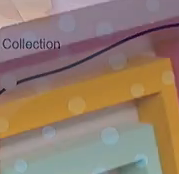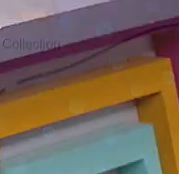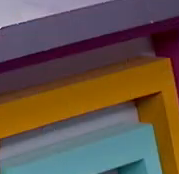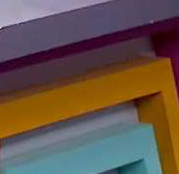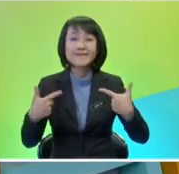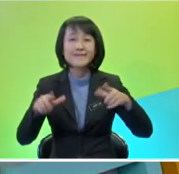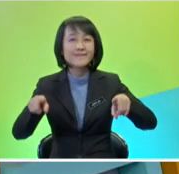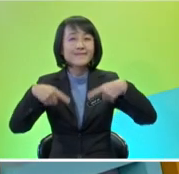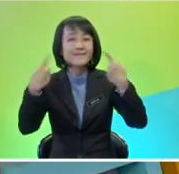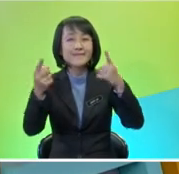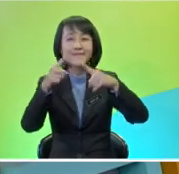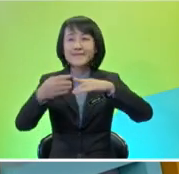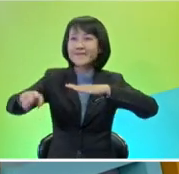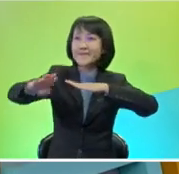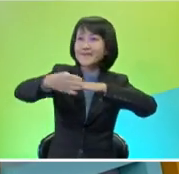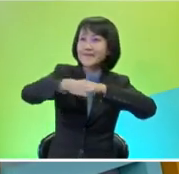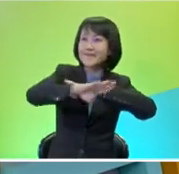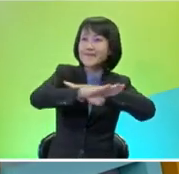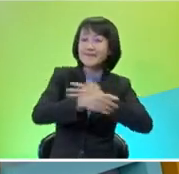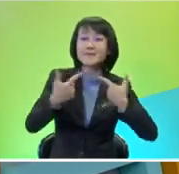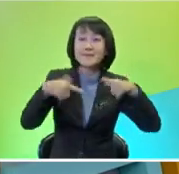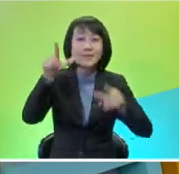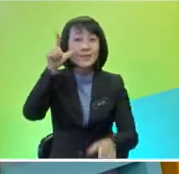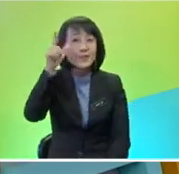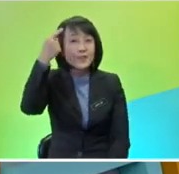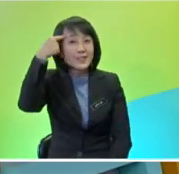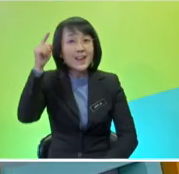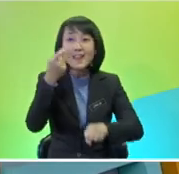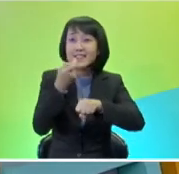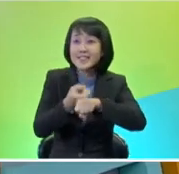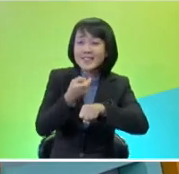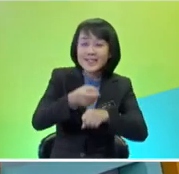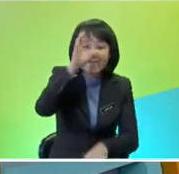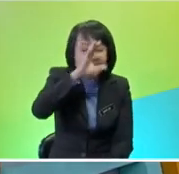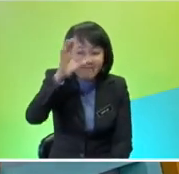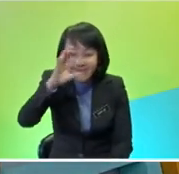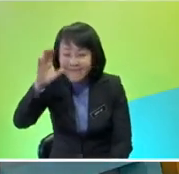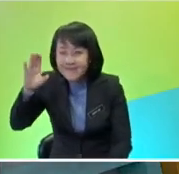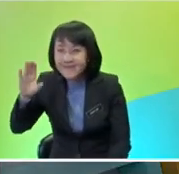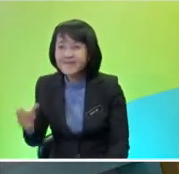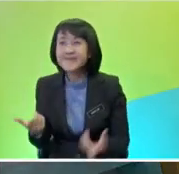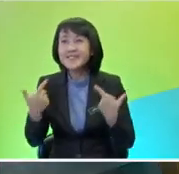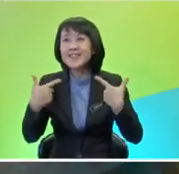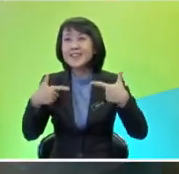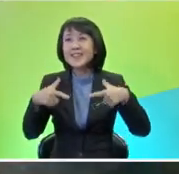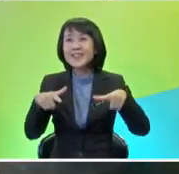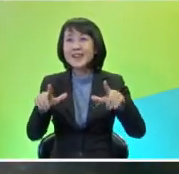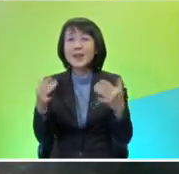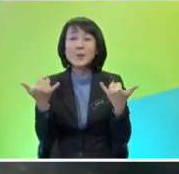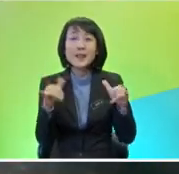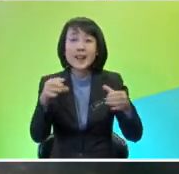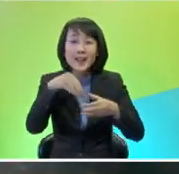Let's go to the beach. Let's look for shells. Let's play in the